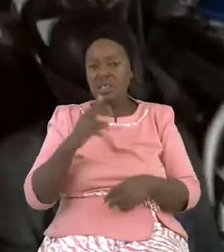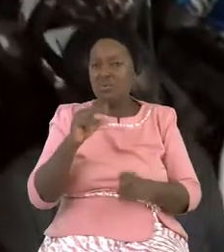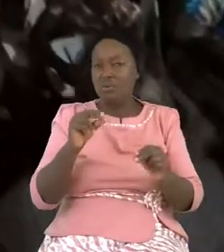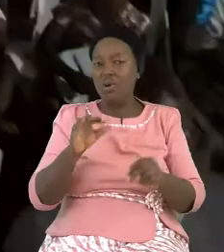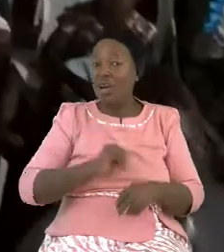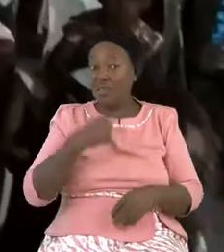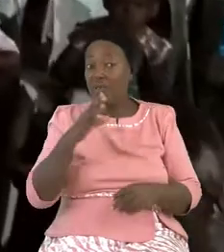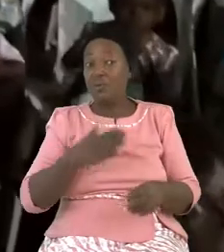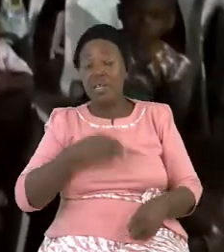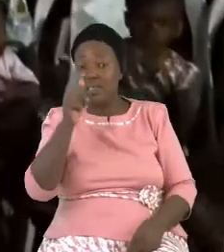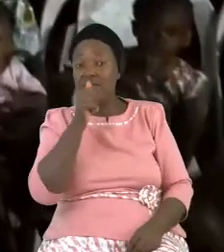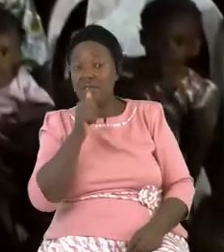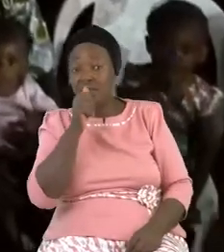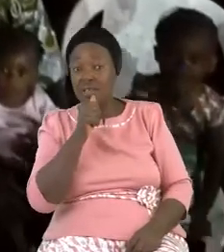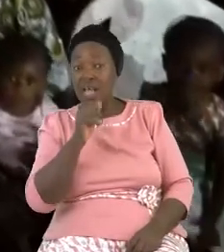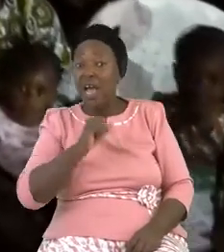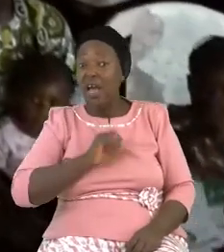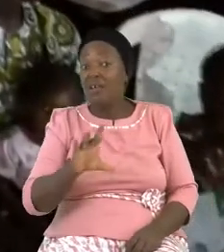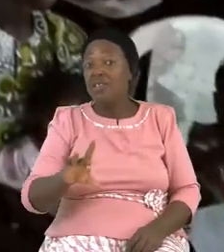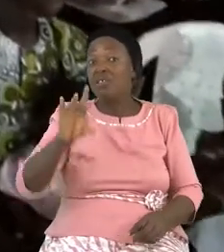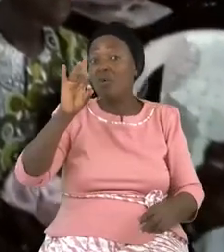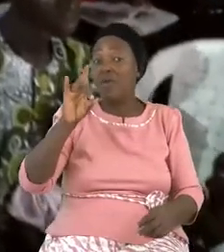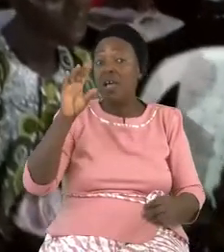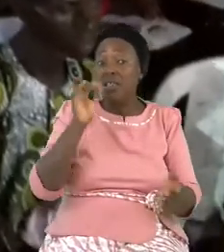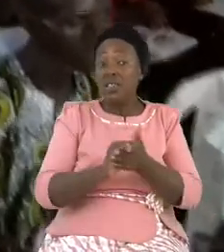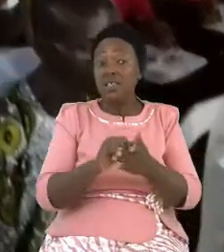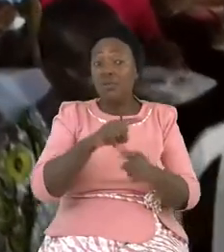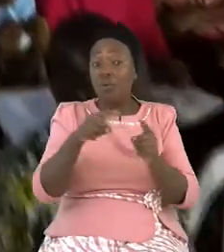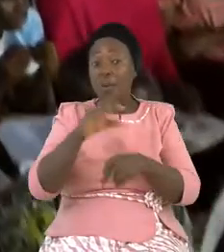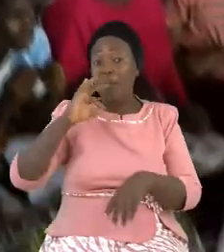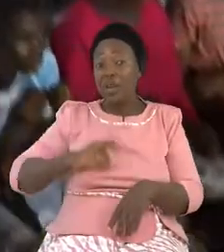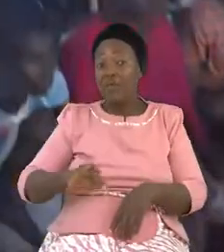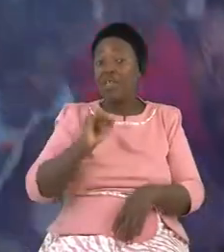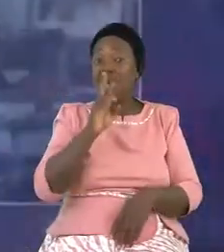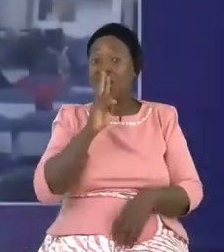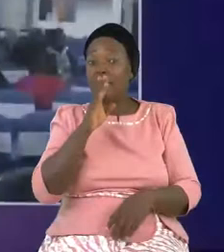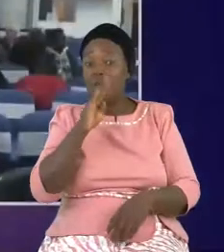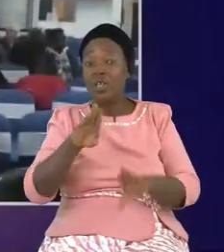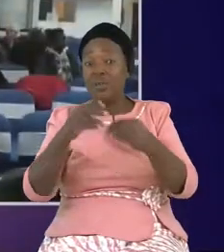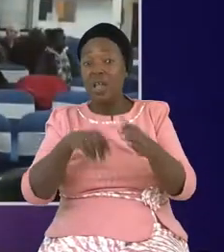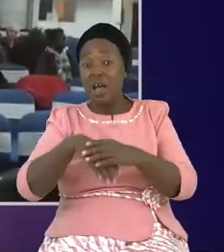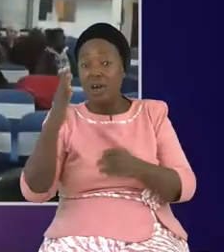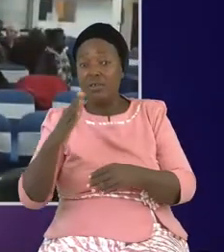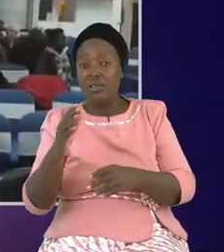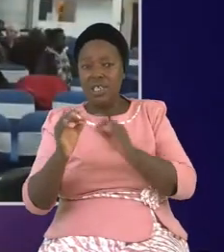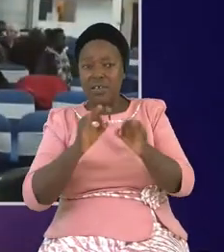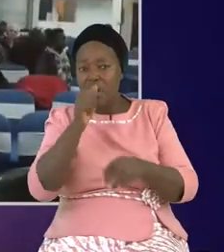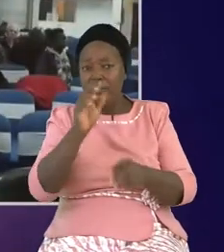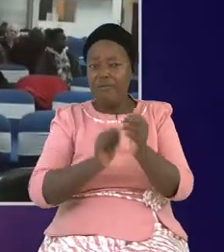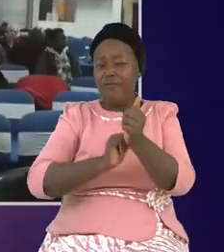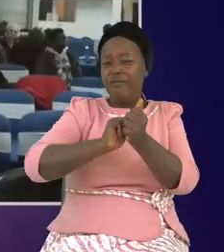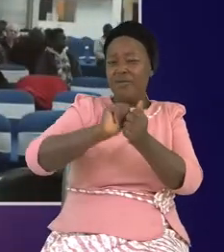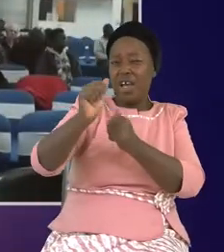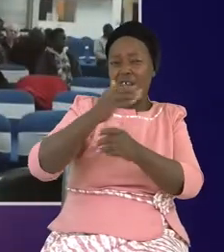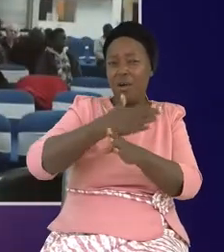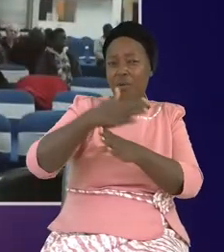secret. I discovered that when benefits are being given out, if I'm far away,